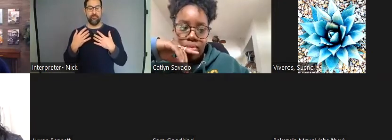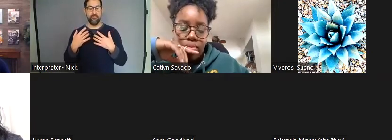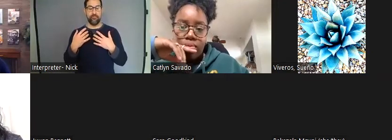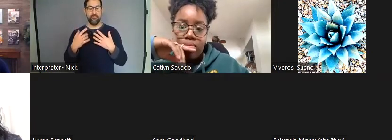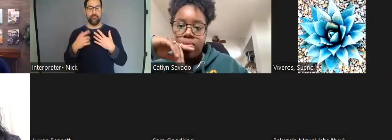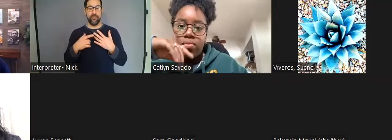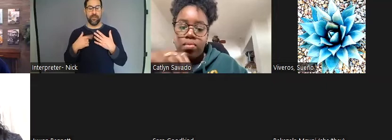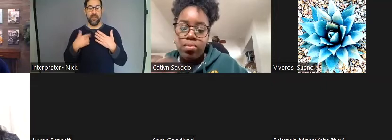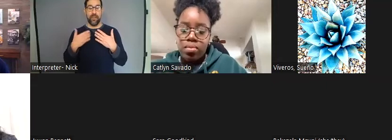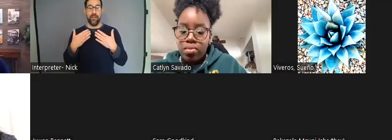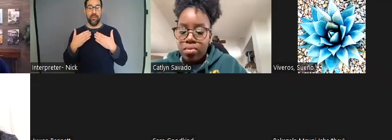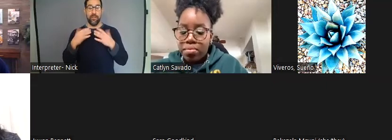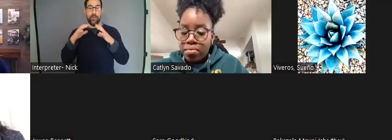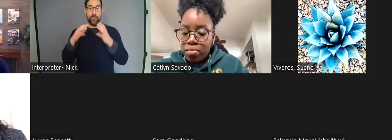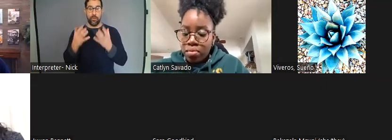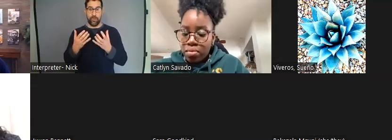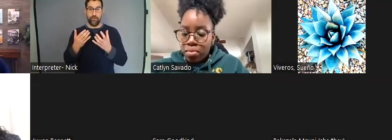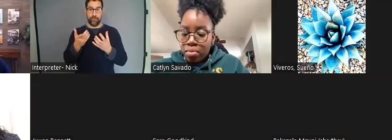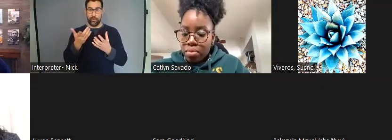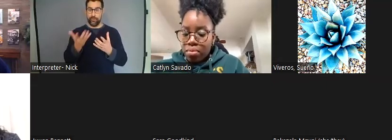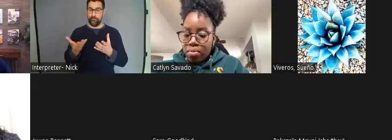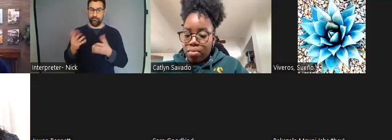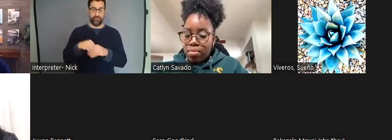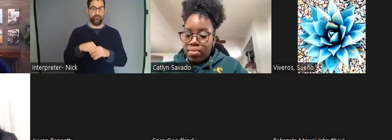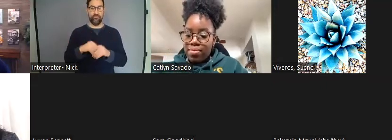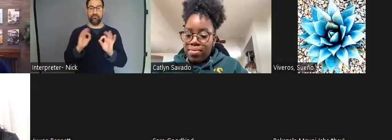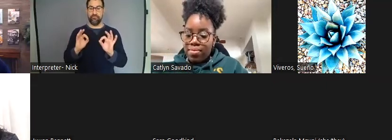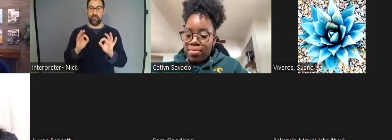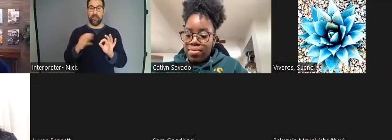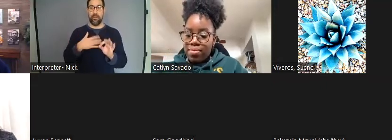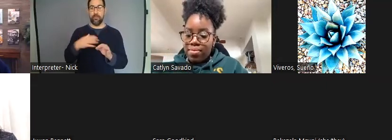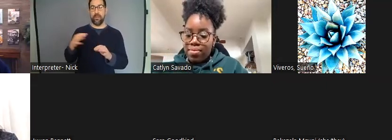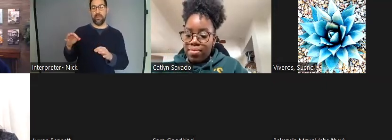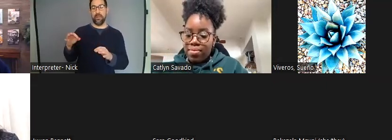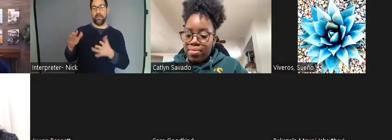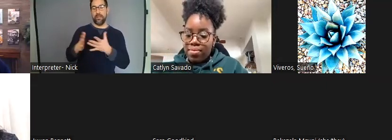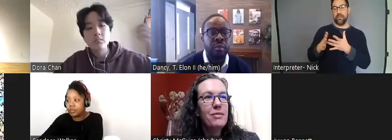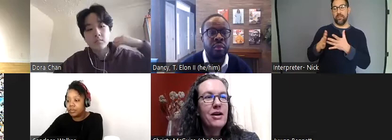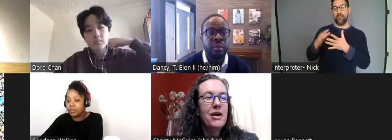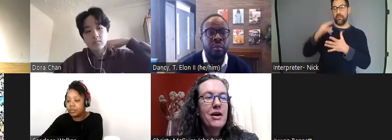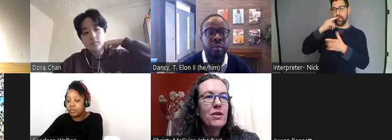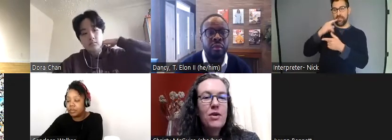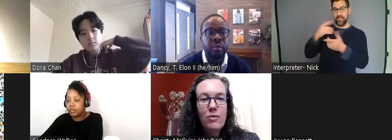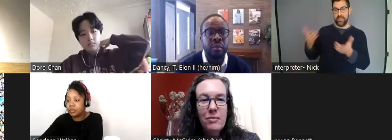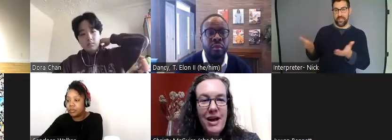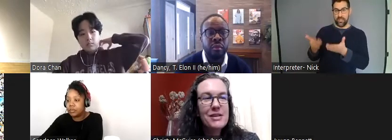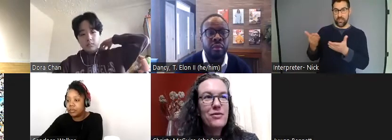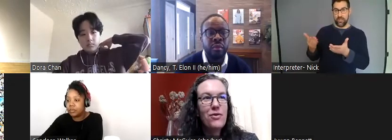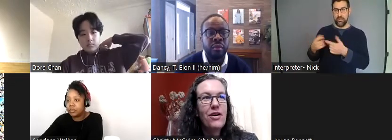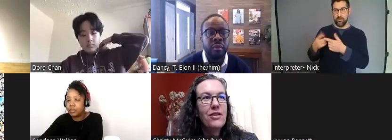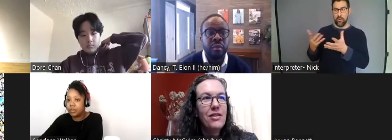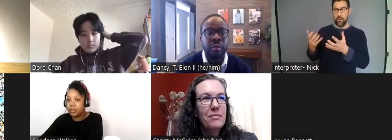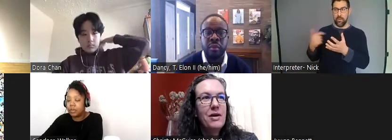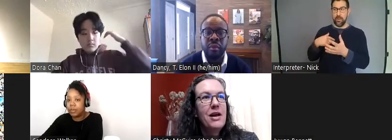I'm glad the world has you in it and people like you. So my ninth grade child, who's here with us today, but wanted me to ask